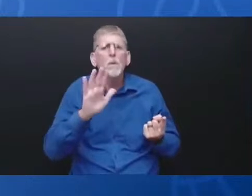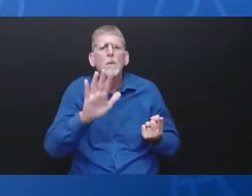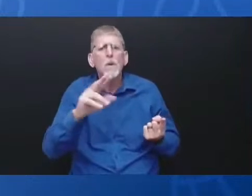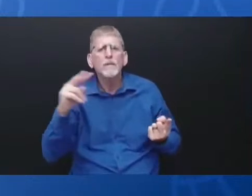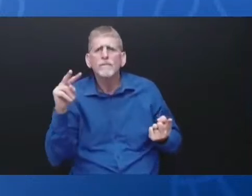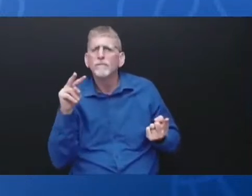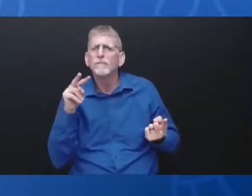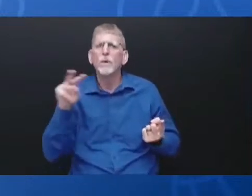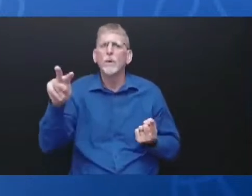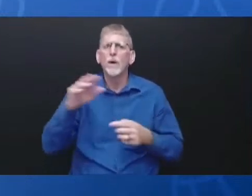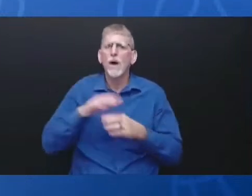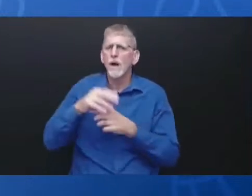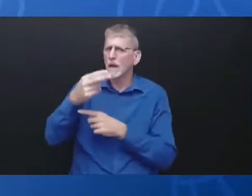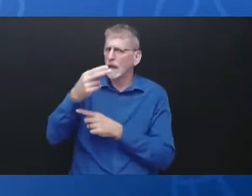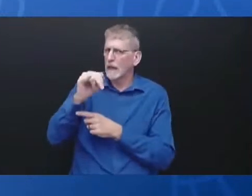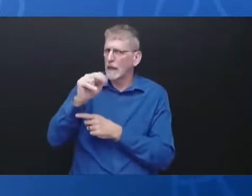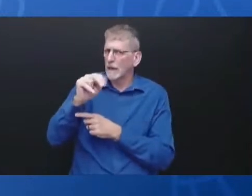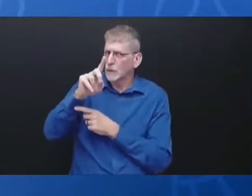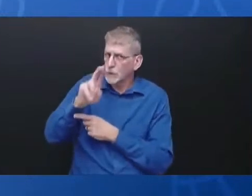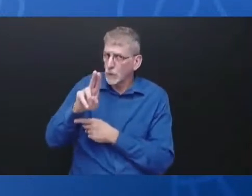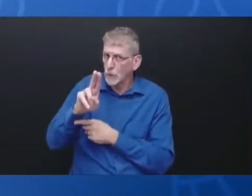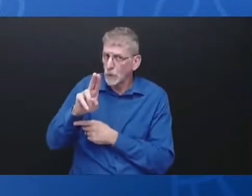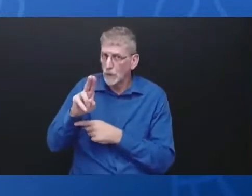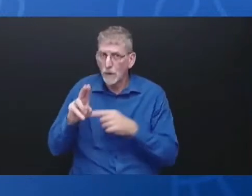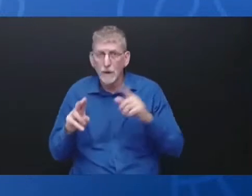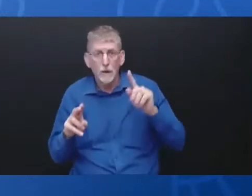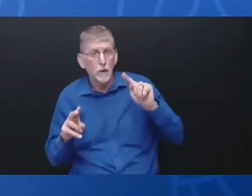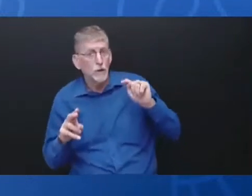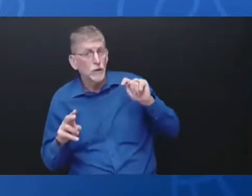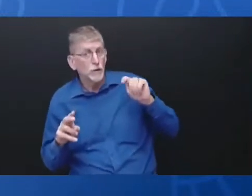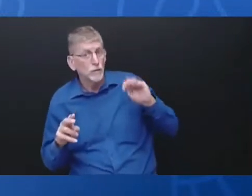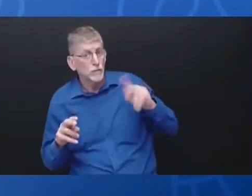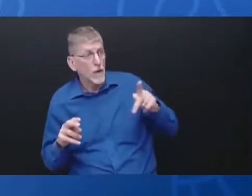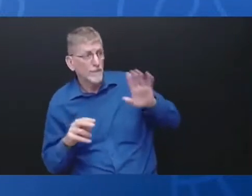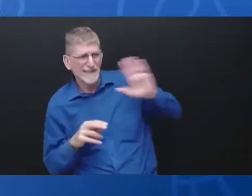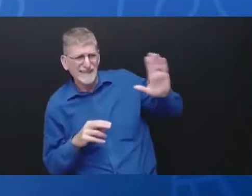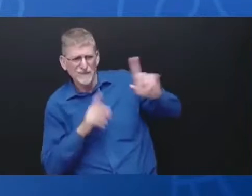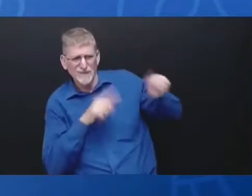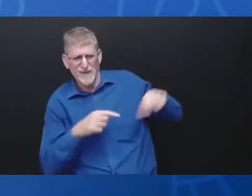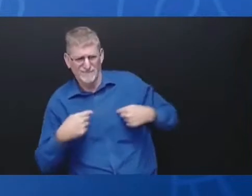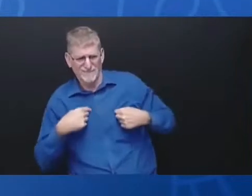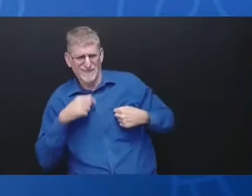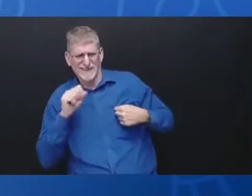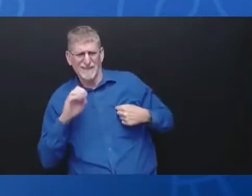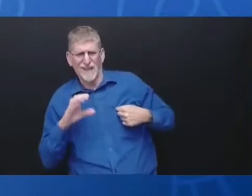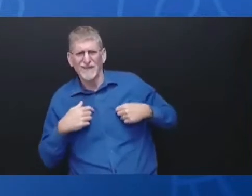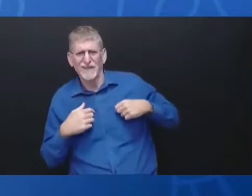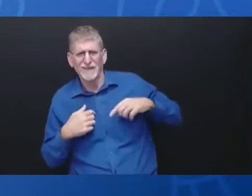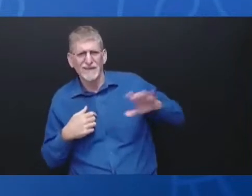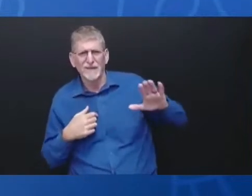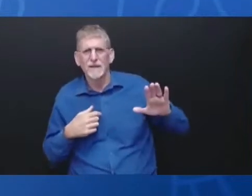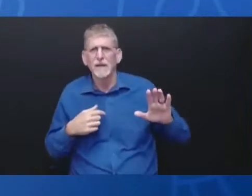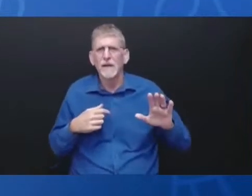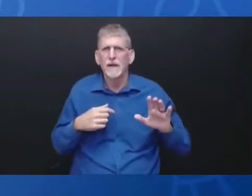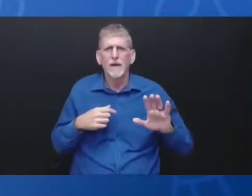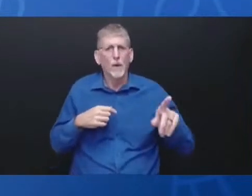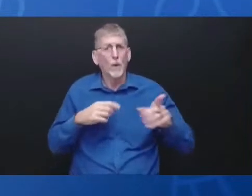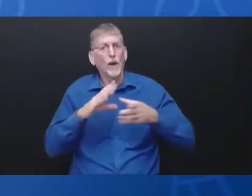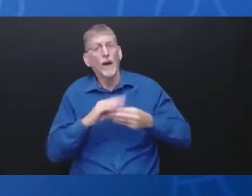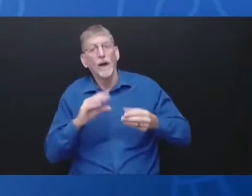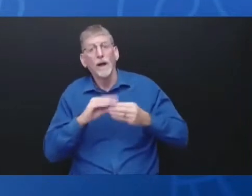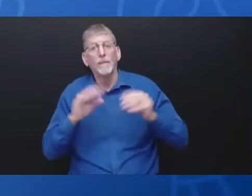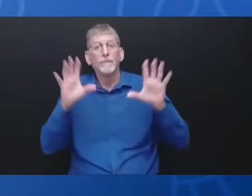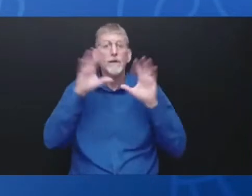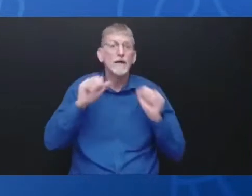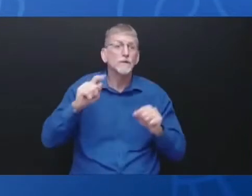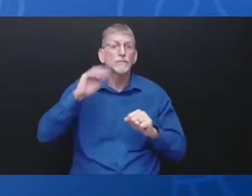Secretary Rubio. Well, again, you're talking about President Trump in certain aspects about how the nation and how